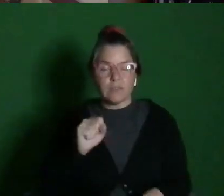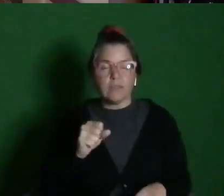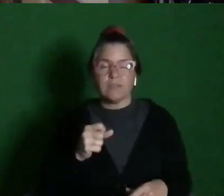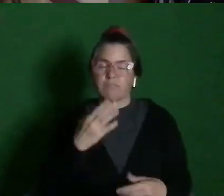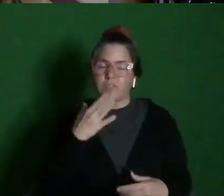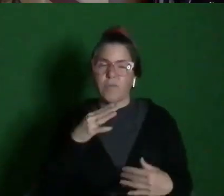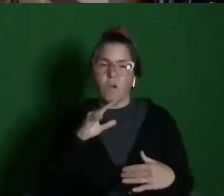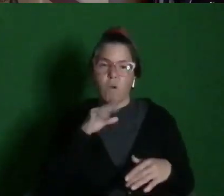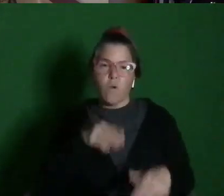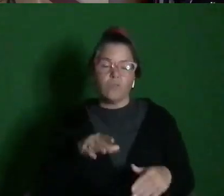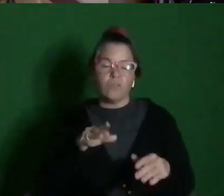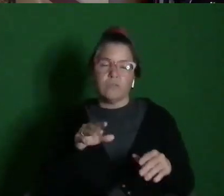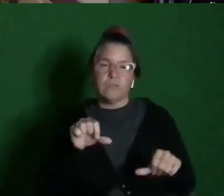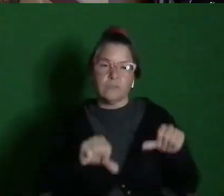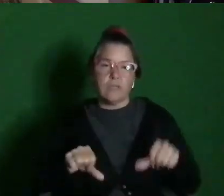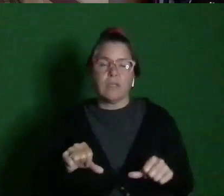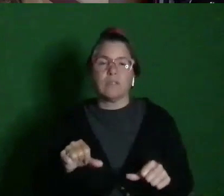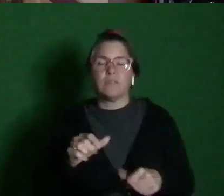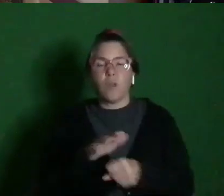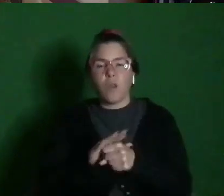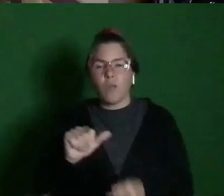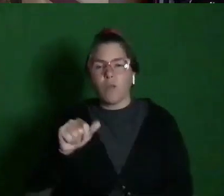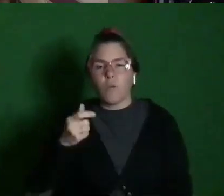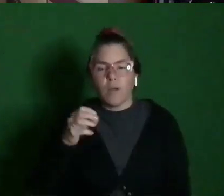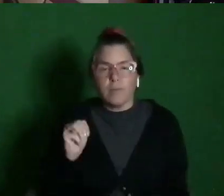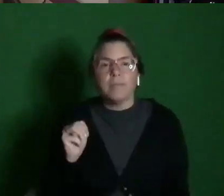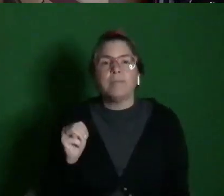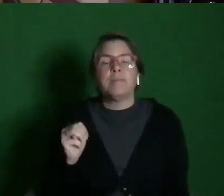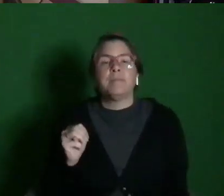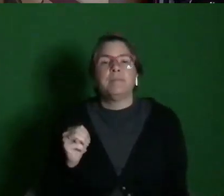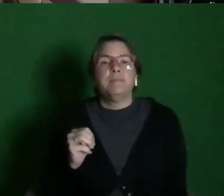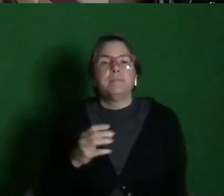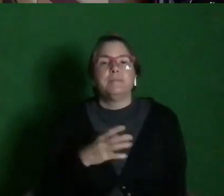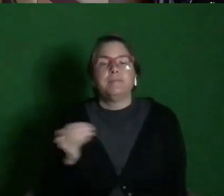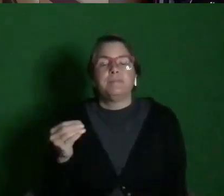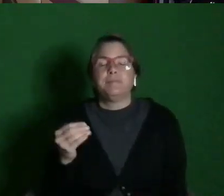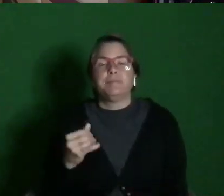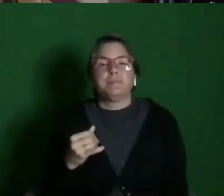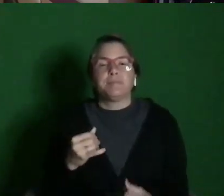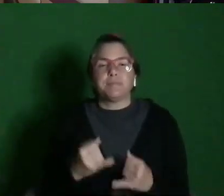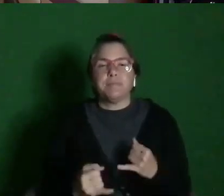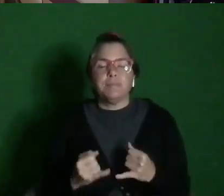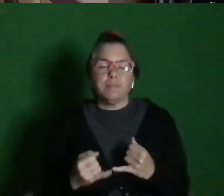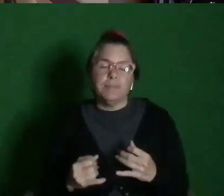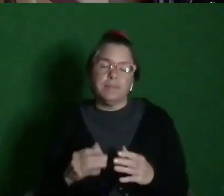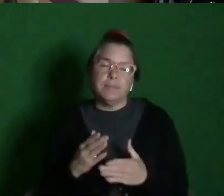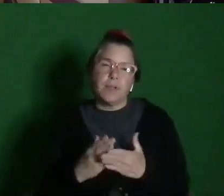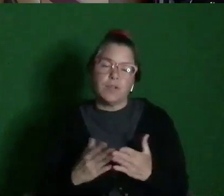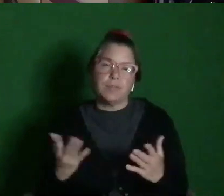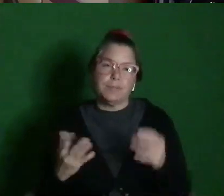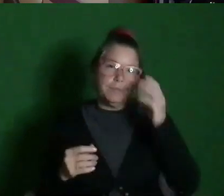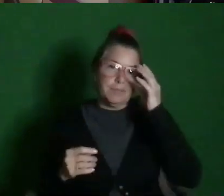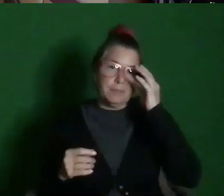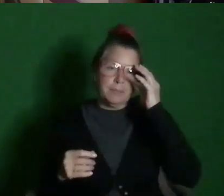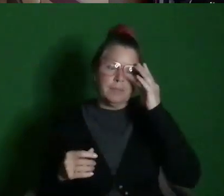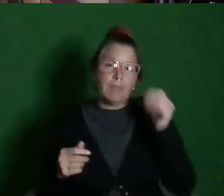enthusiasts. Check out your local aquariums. And then I think the other aspect of it, I would say, is to try